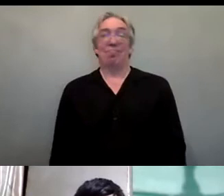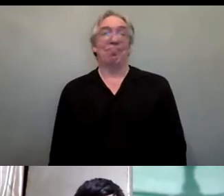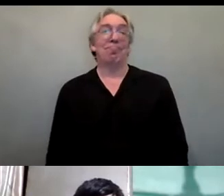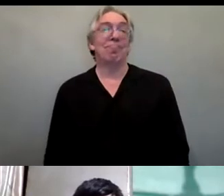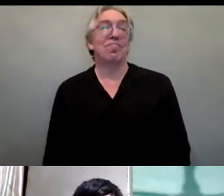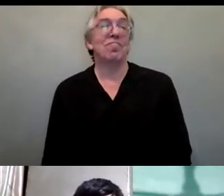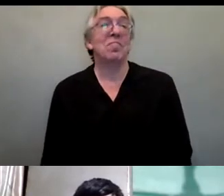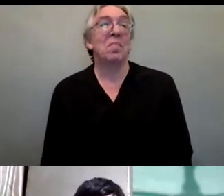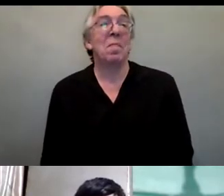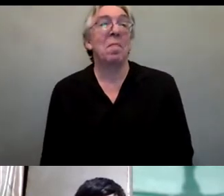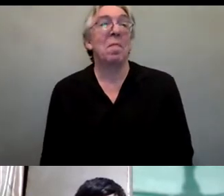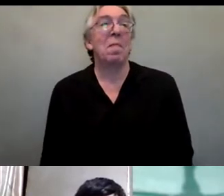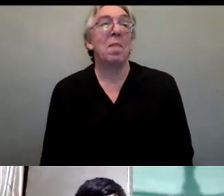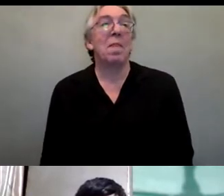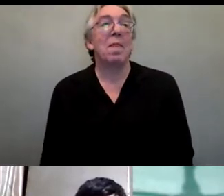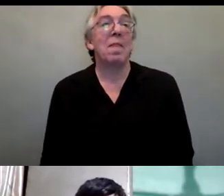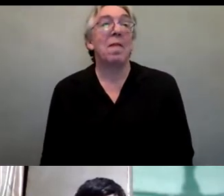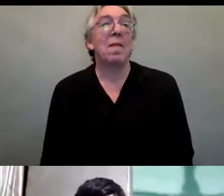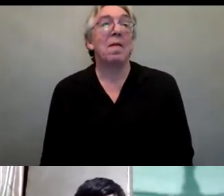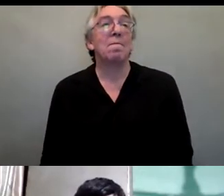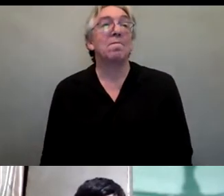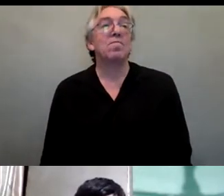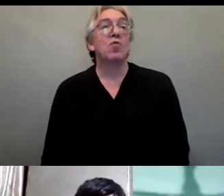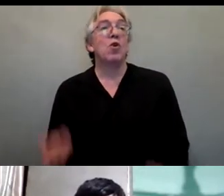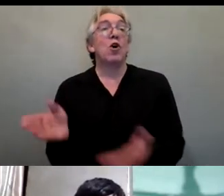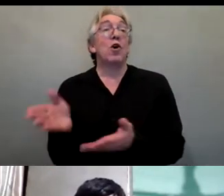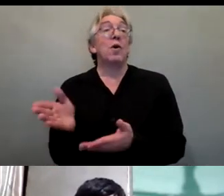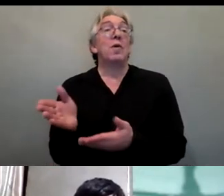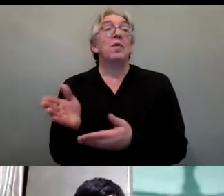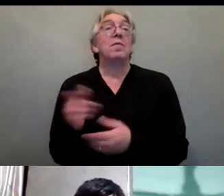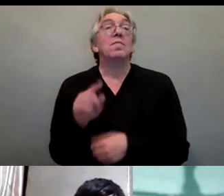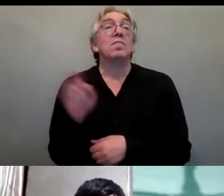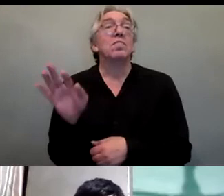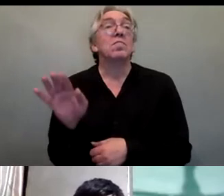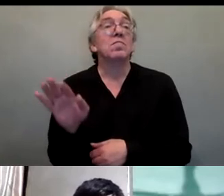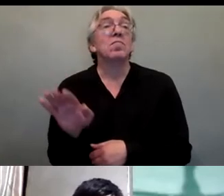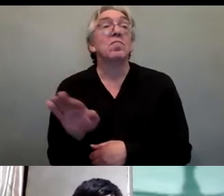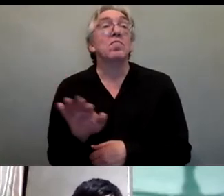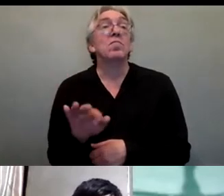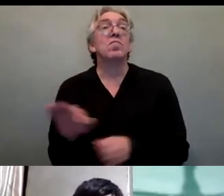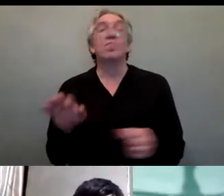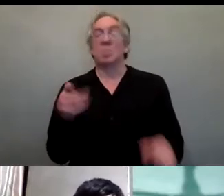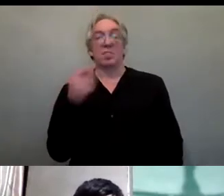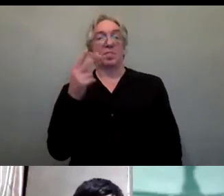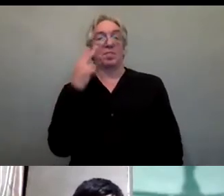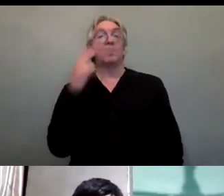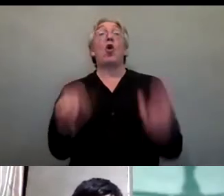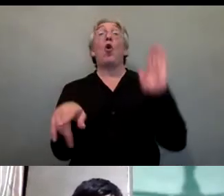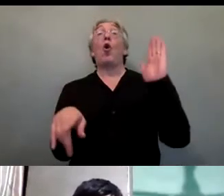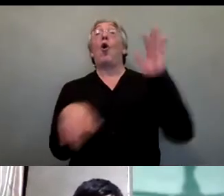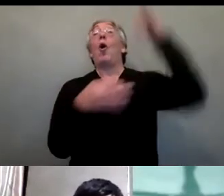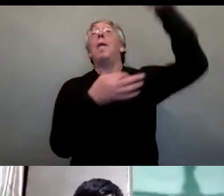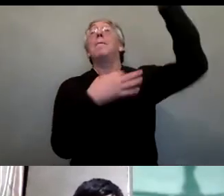9. Very, very few countries have actually have such policies fully implemented,